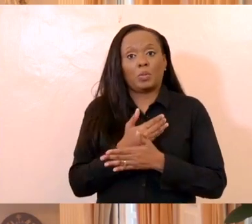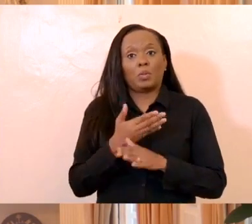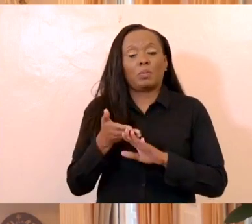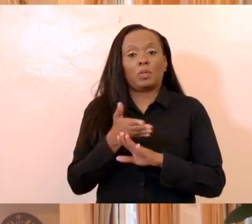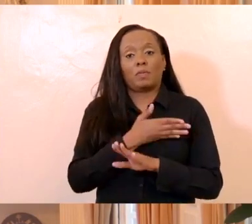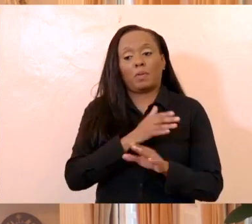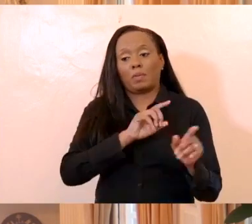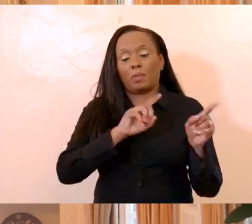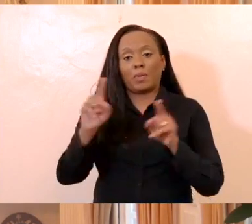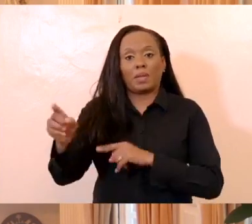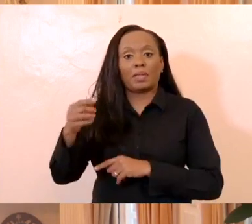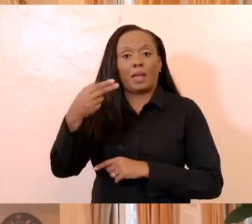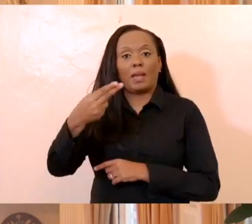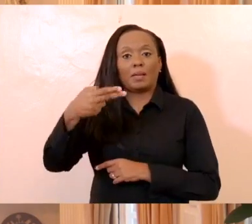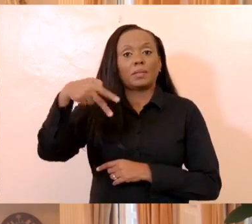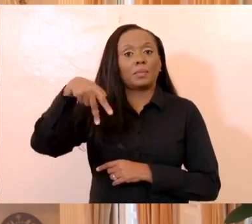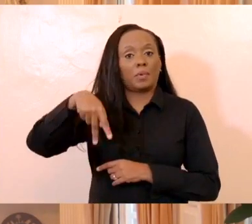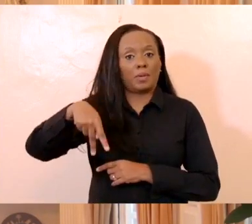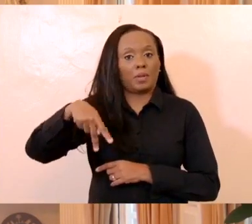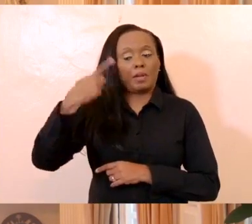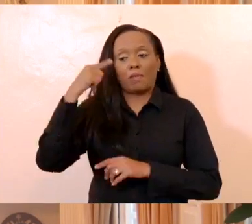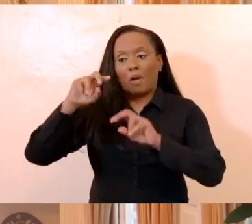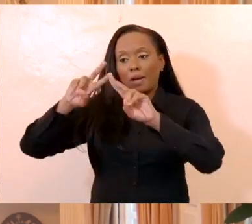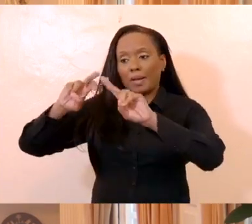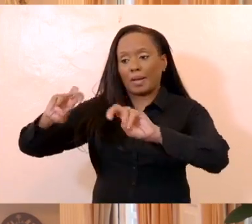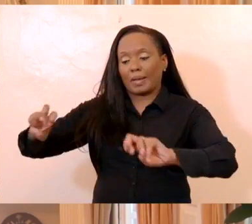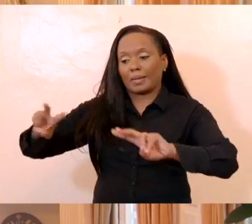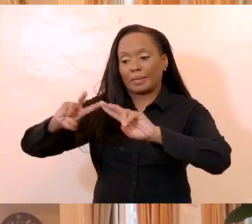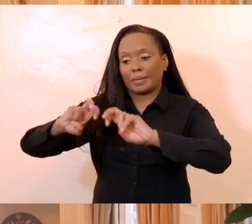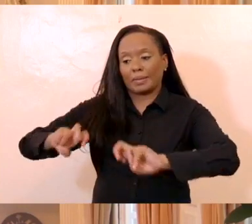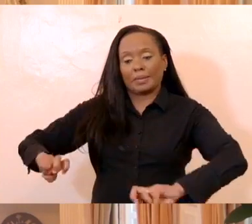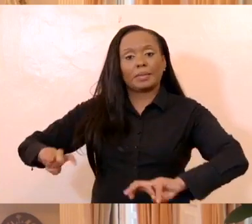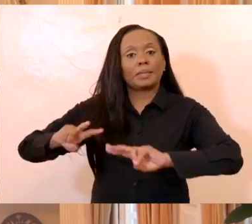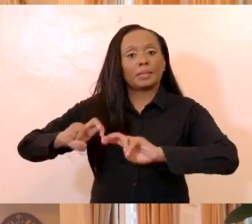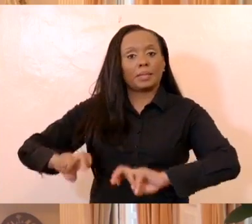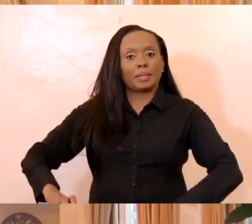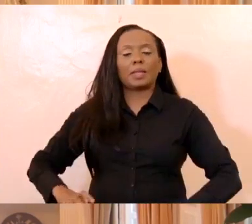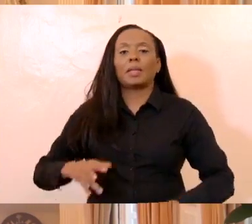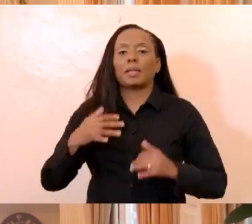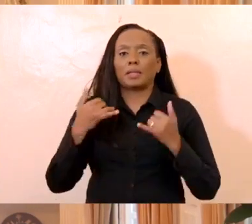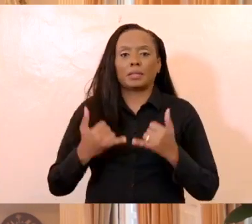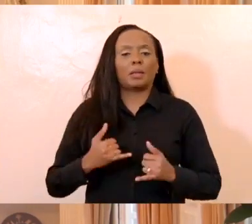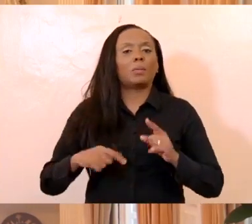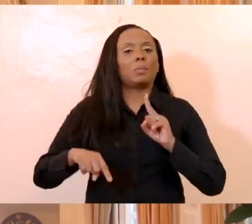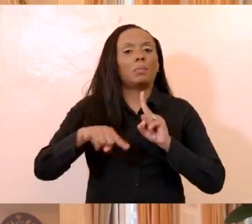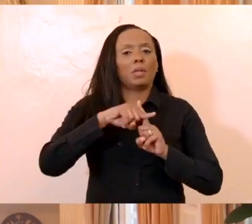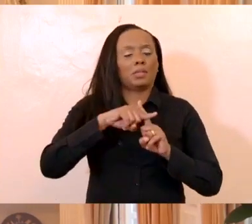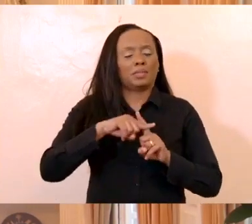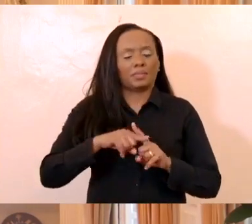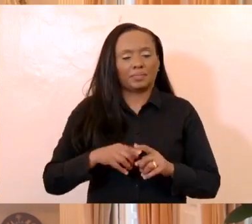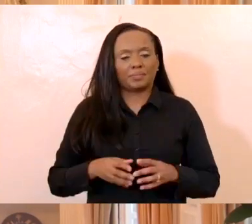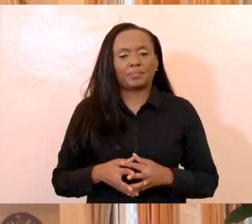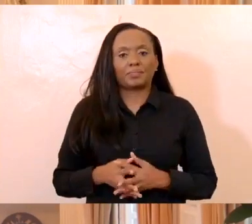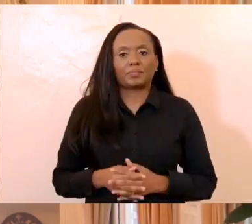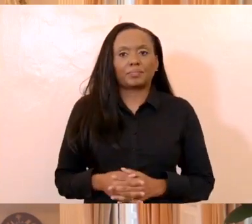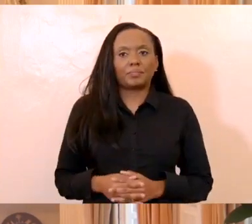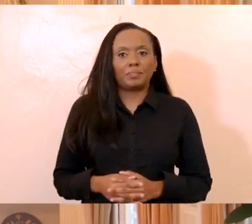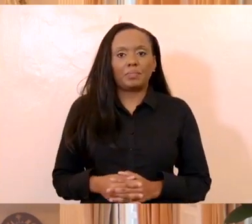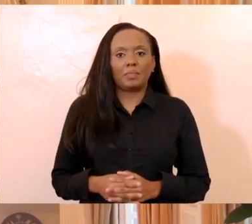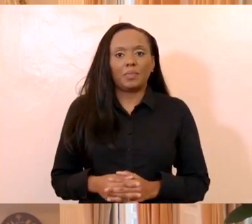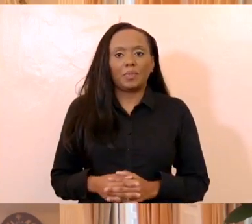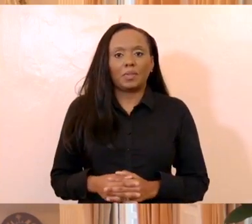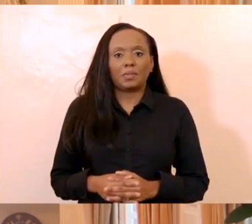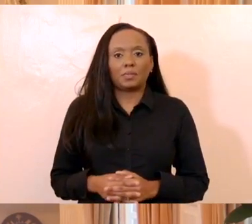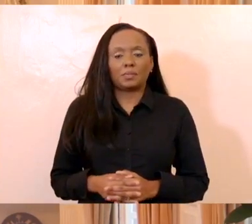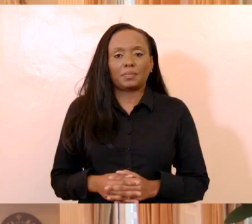previously for assessment, and those persons were confirmed to be positive. Of the 58